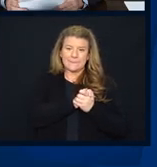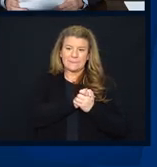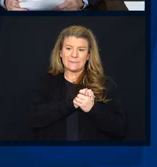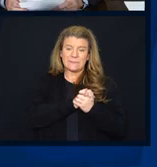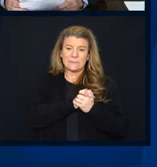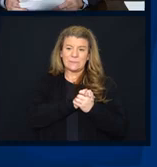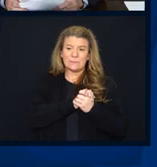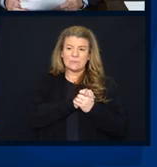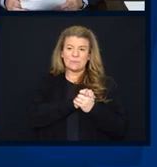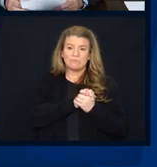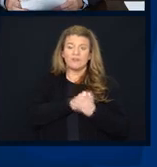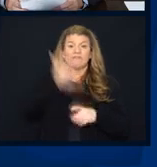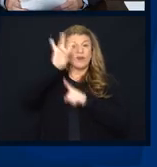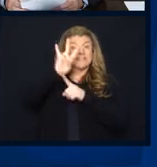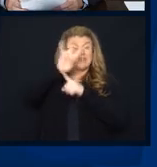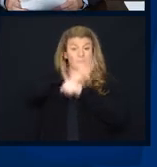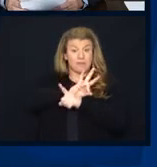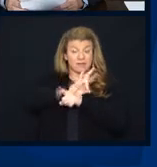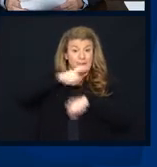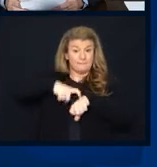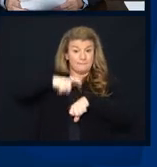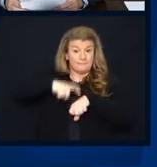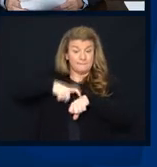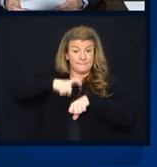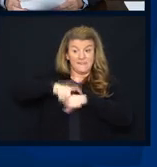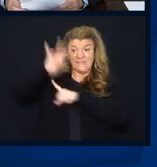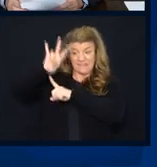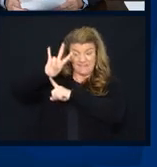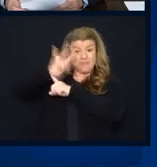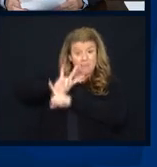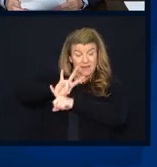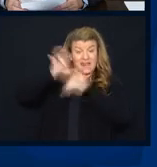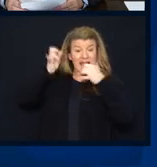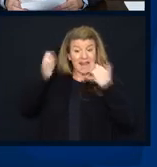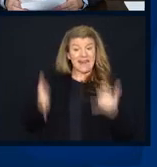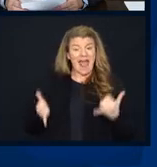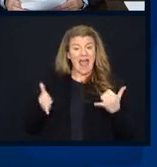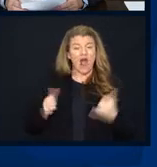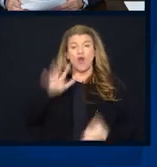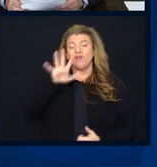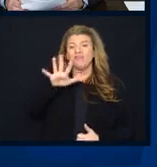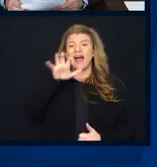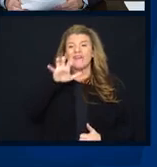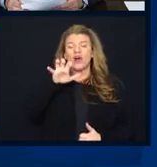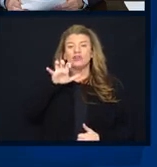For a 7-month period, we are now at